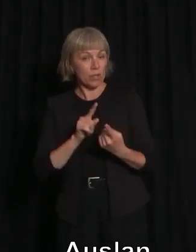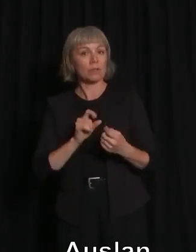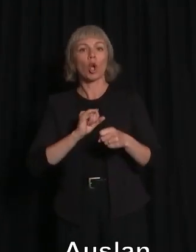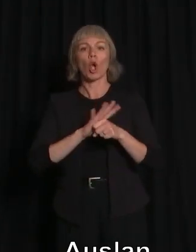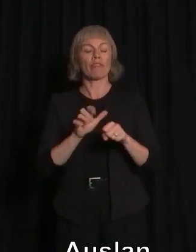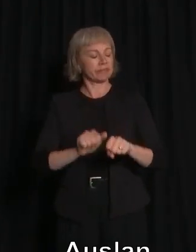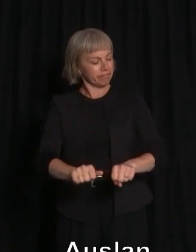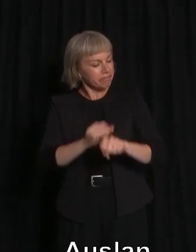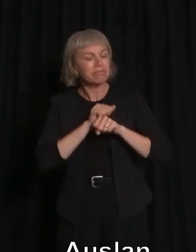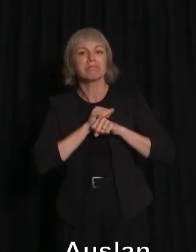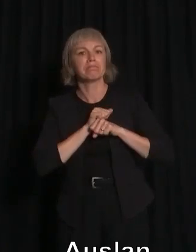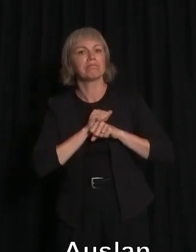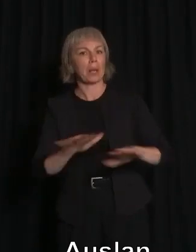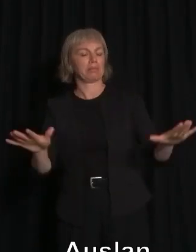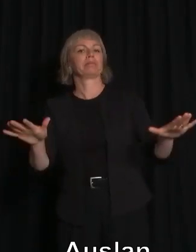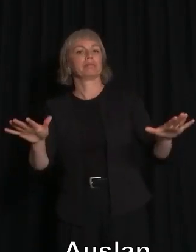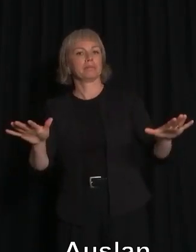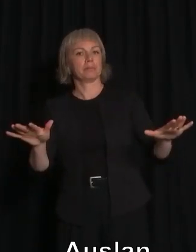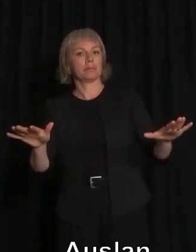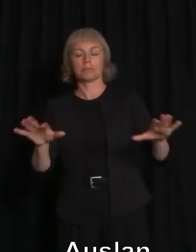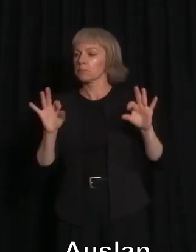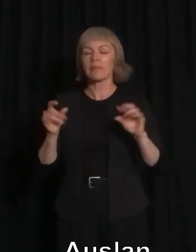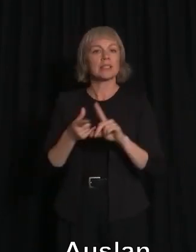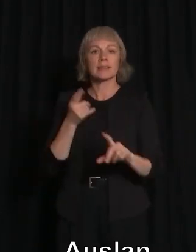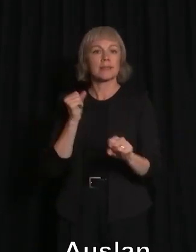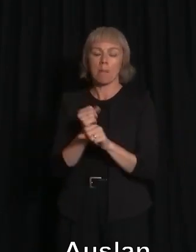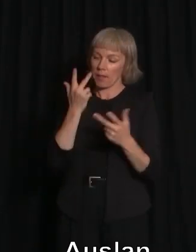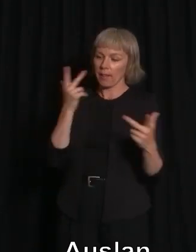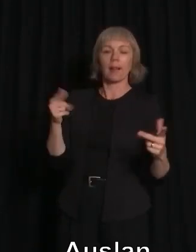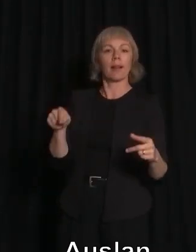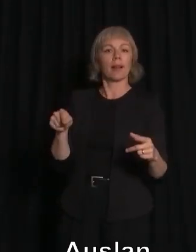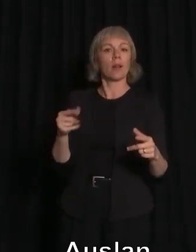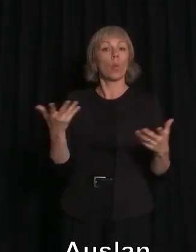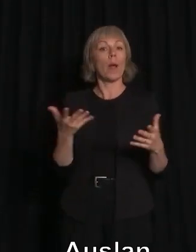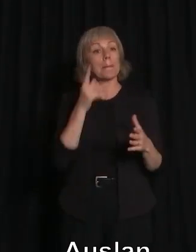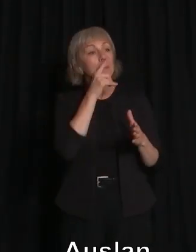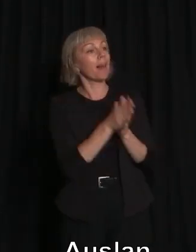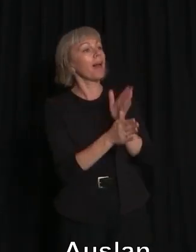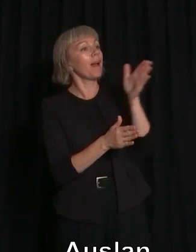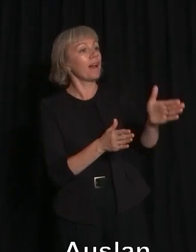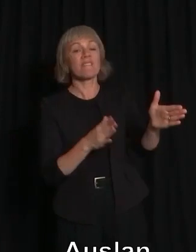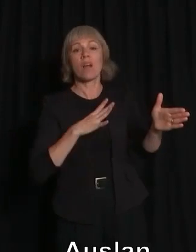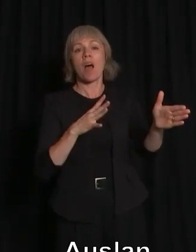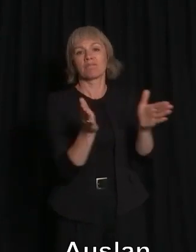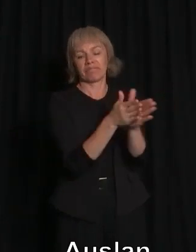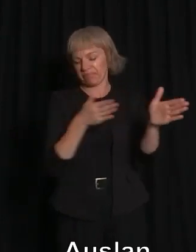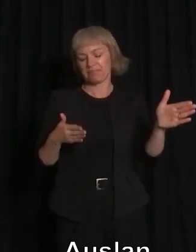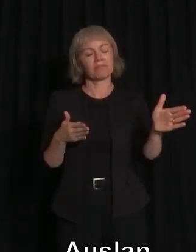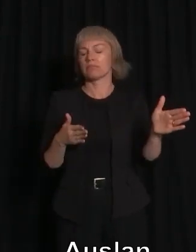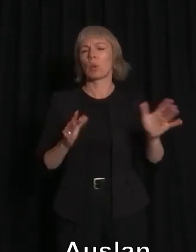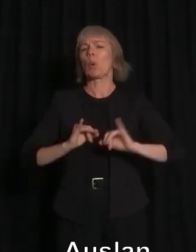pandemic gave us with a concrete example of that divide. Isolation,